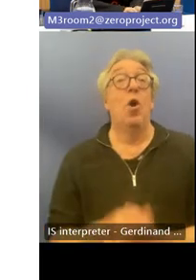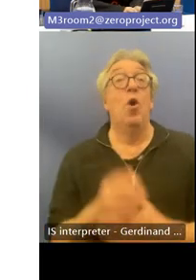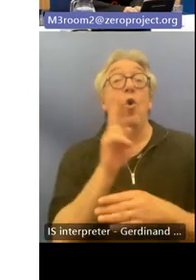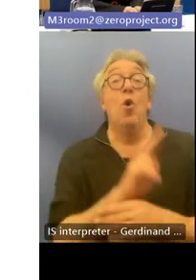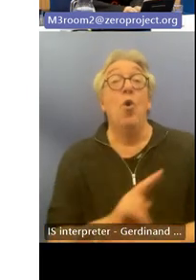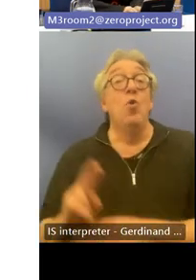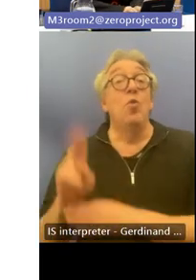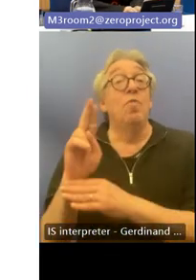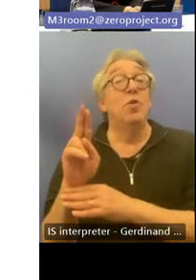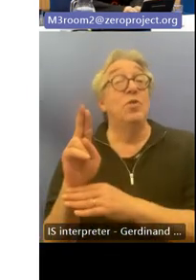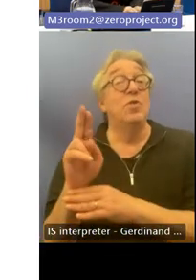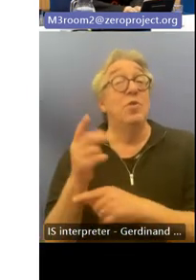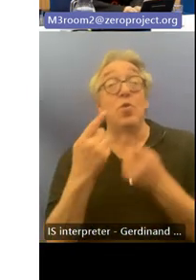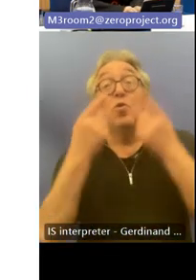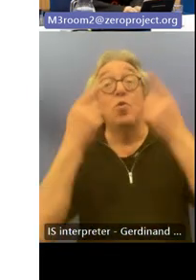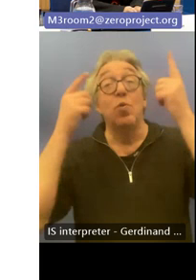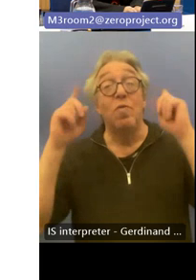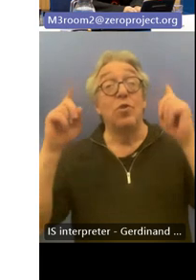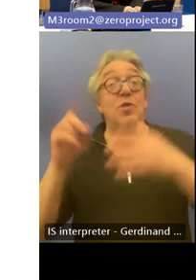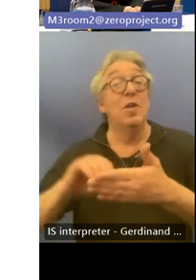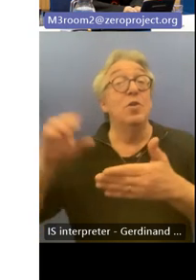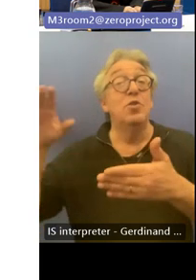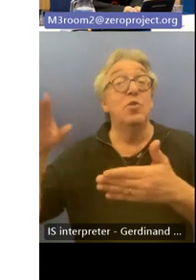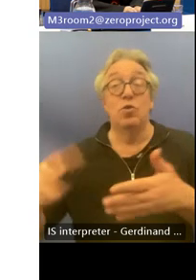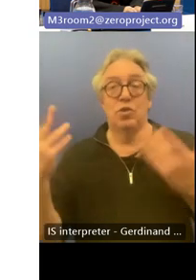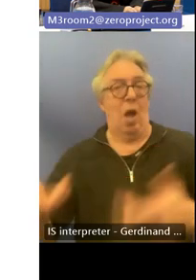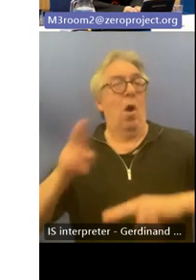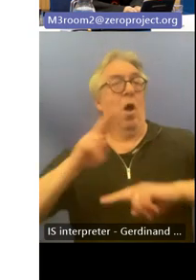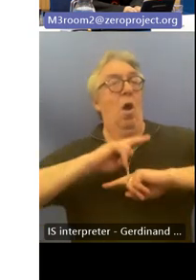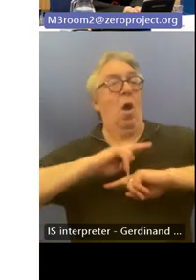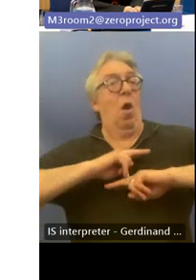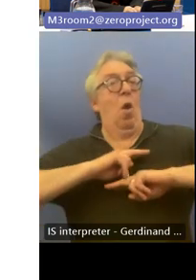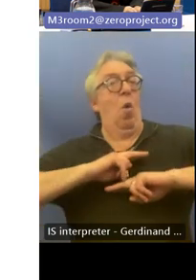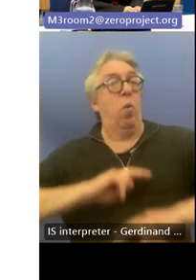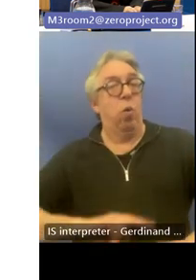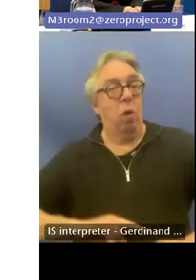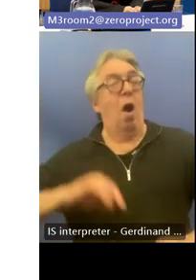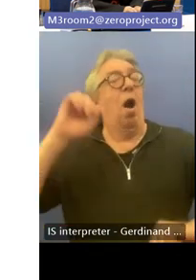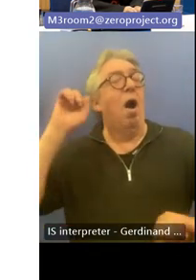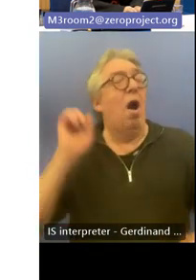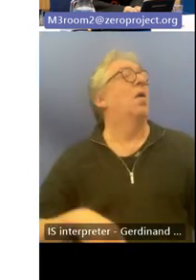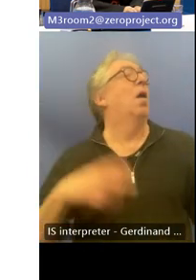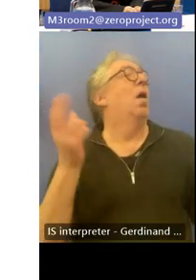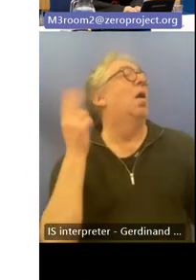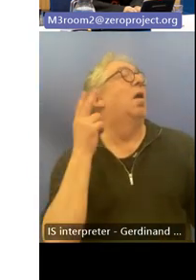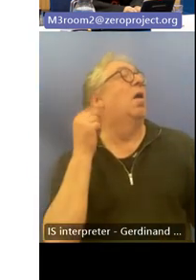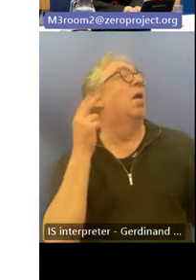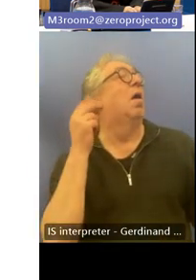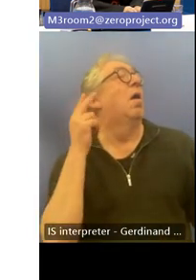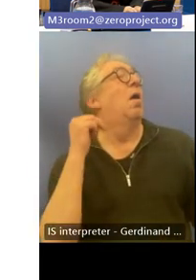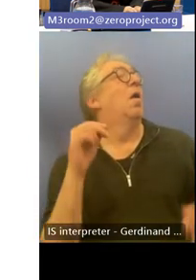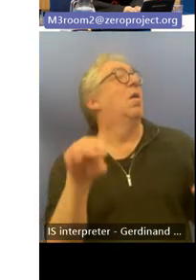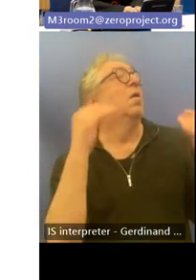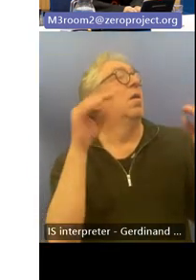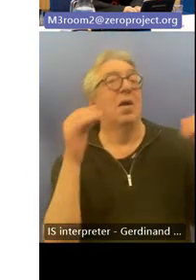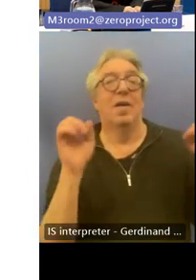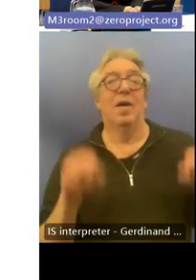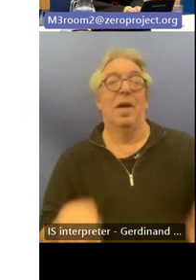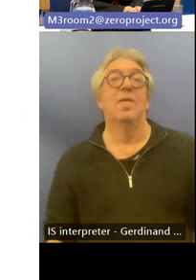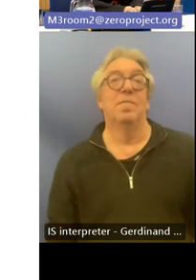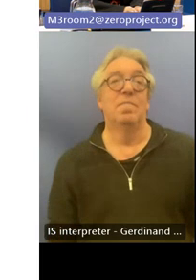are also relieved as they could access trainings in public, although their schooling